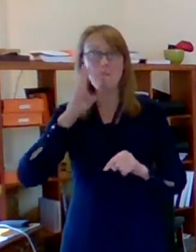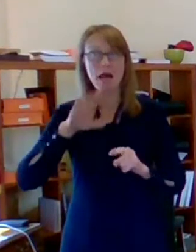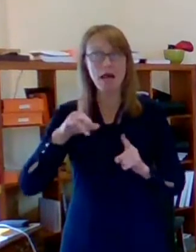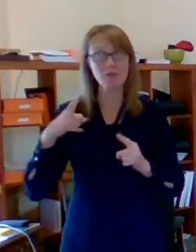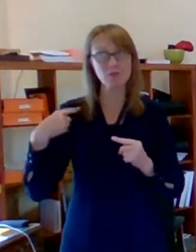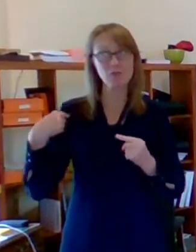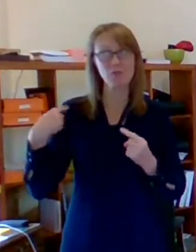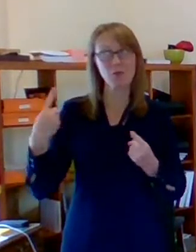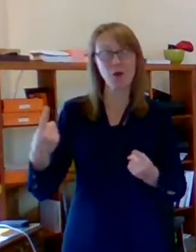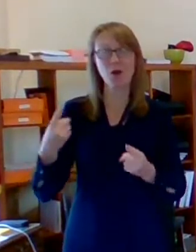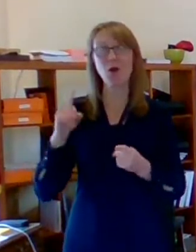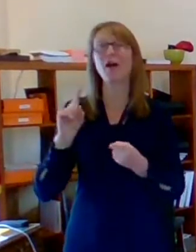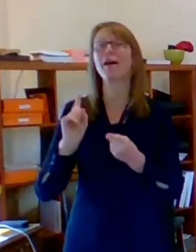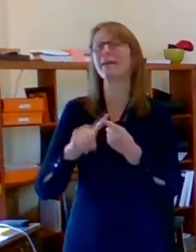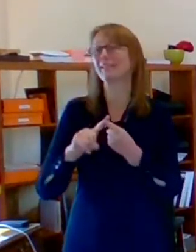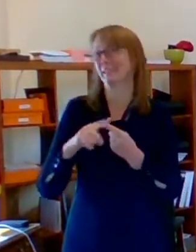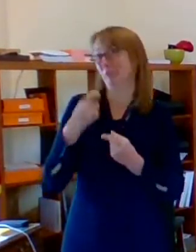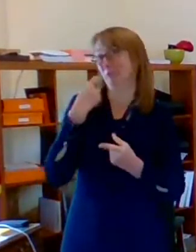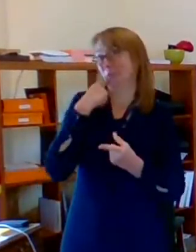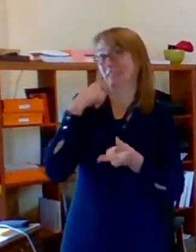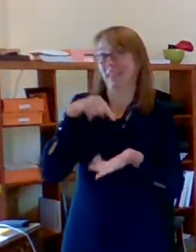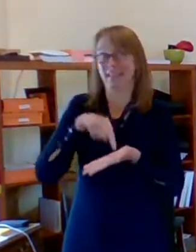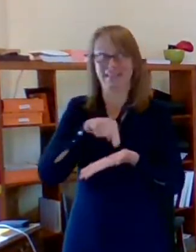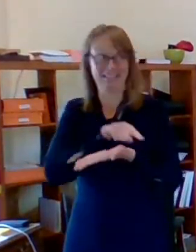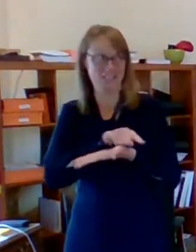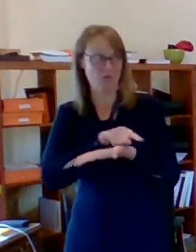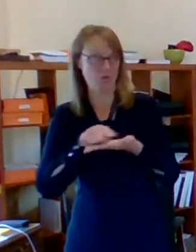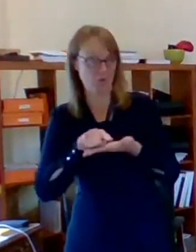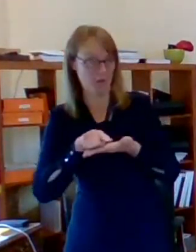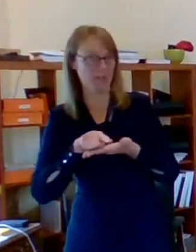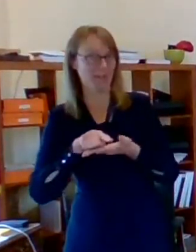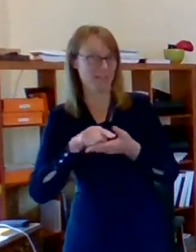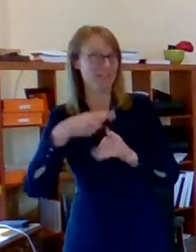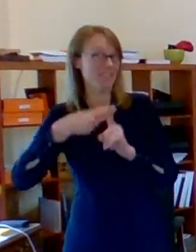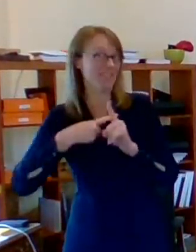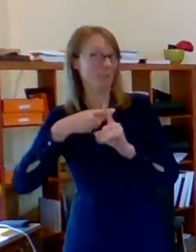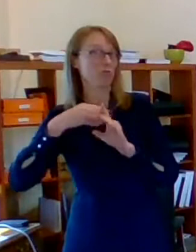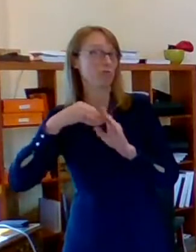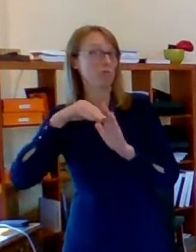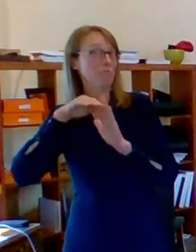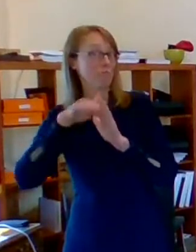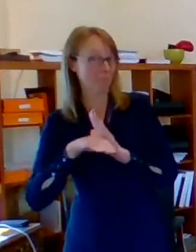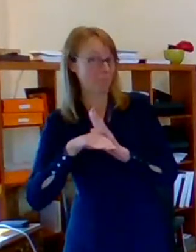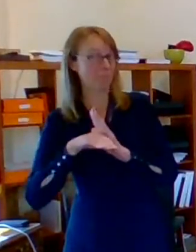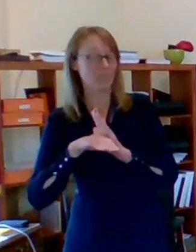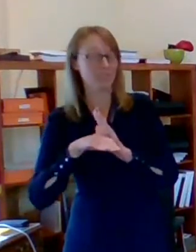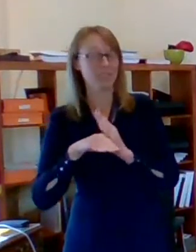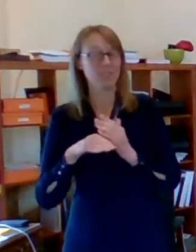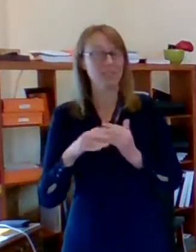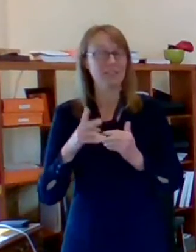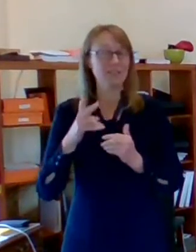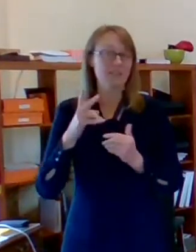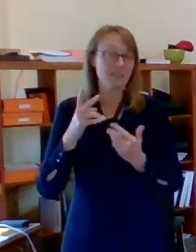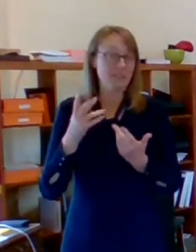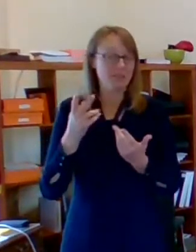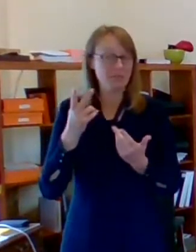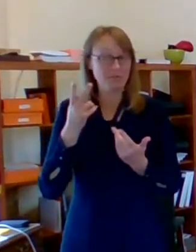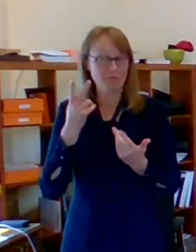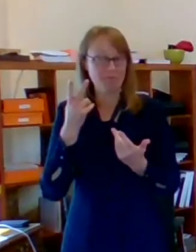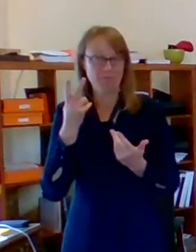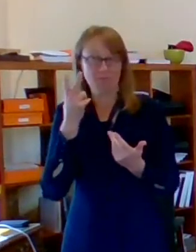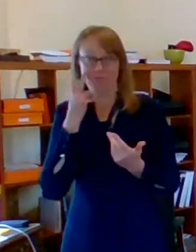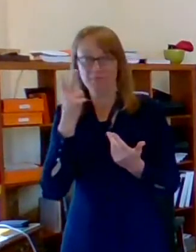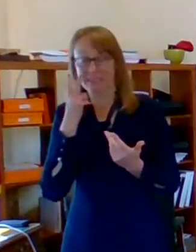concerned about what we may see a week or two from now as people are inside more.